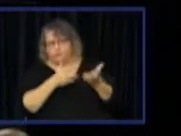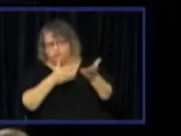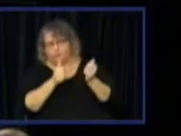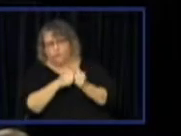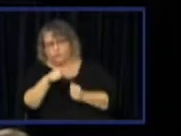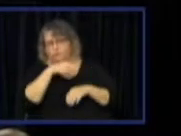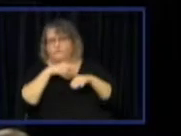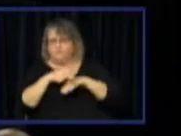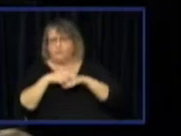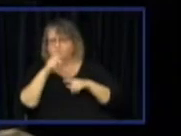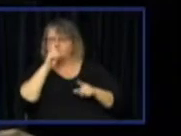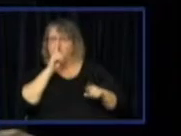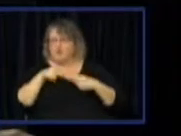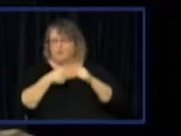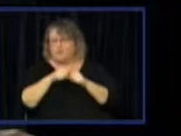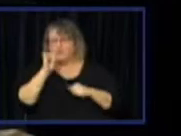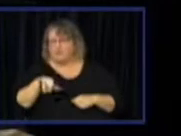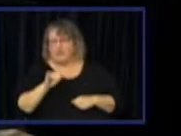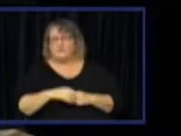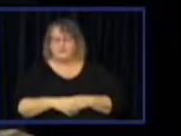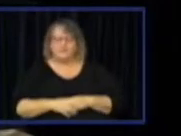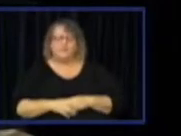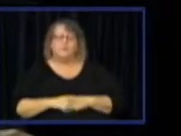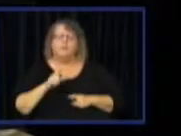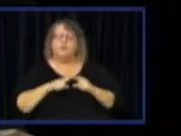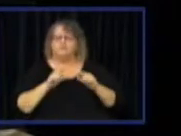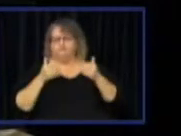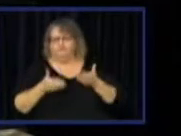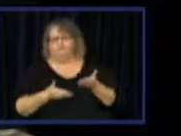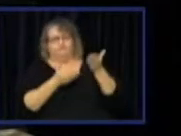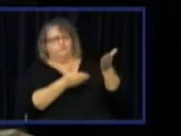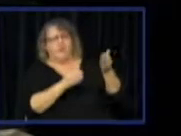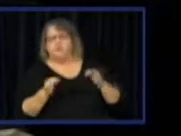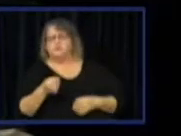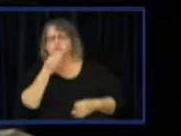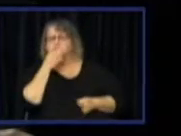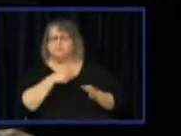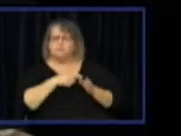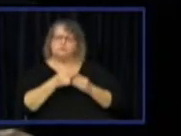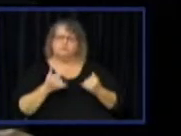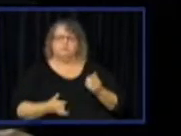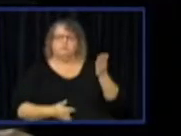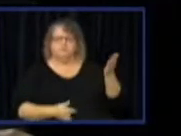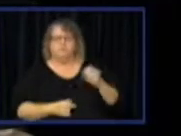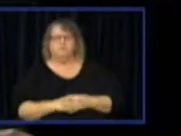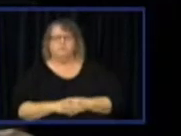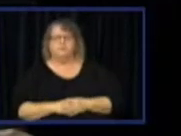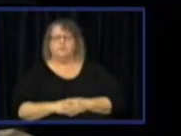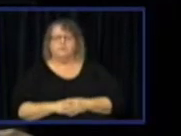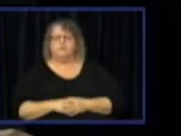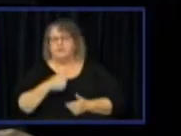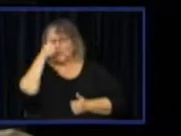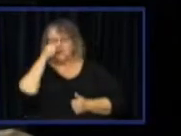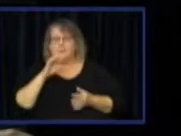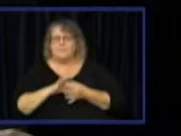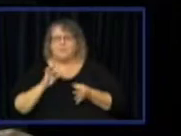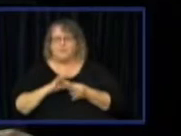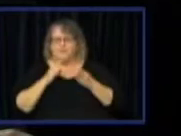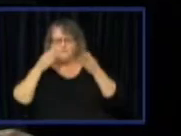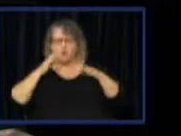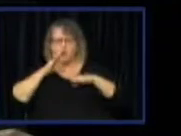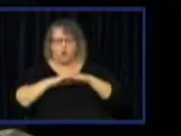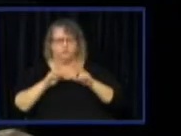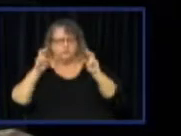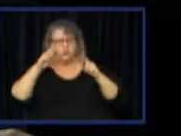information referrals that I talked about. But let's get to our expert here today. And as I mentioned, we're going to focus